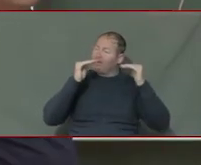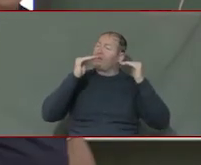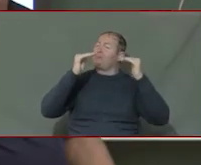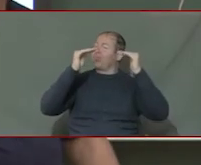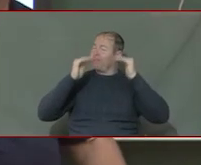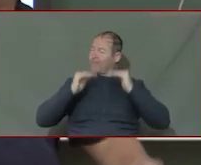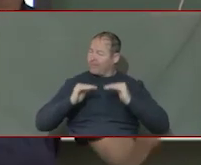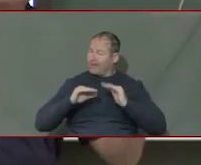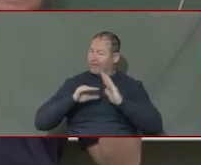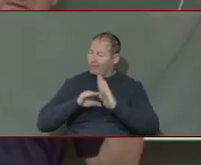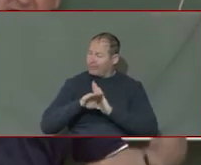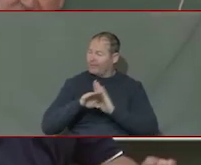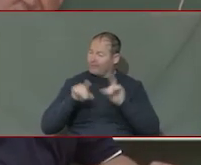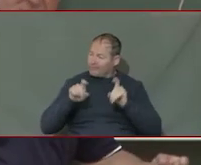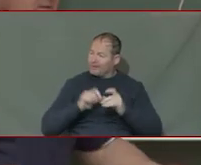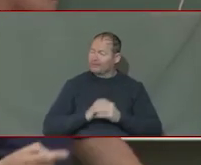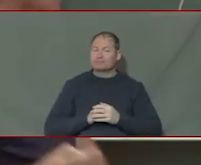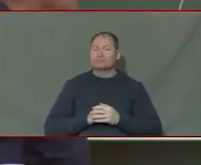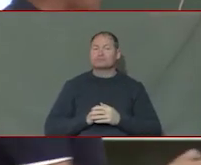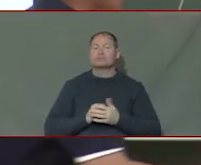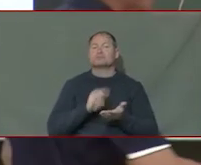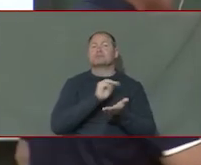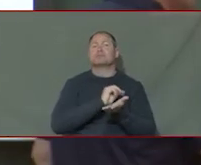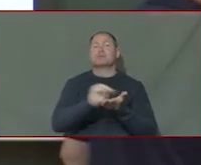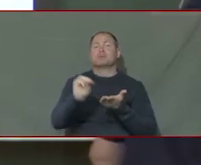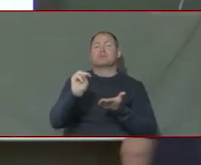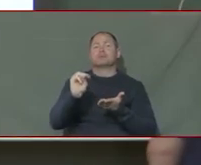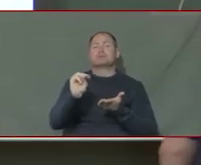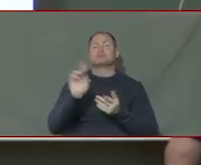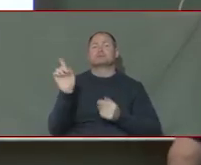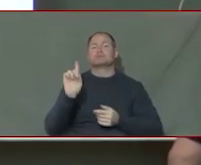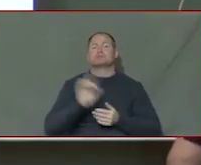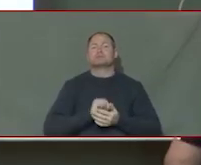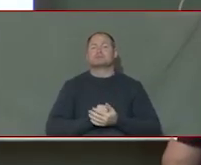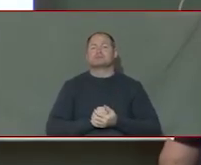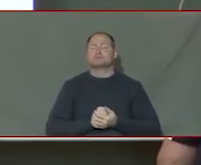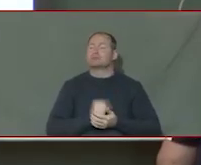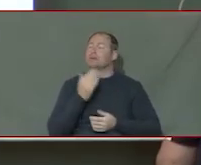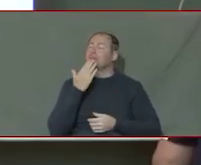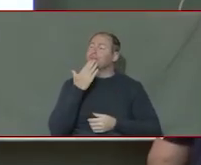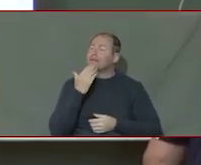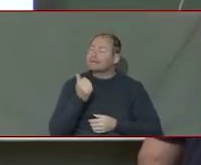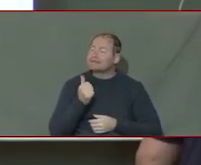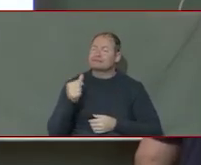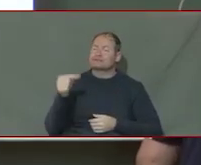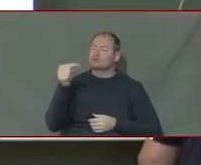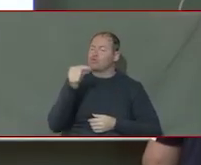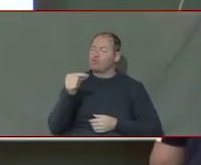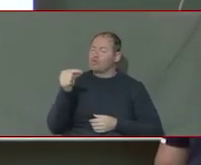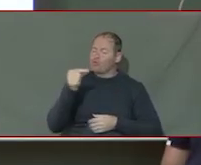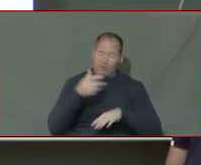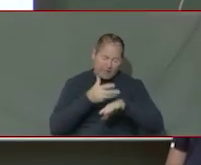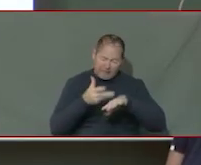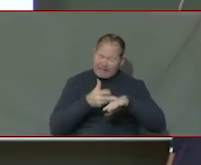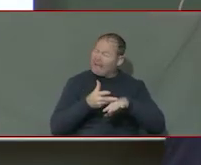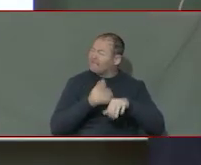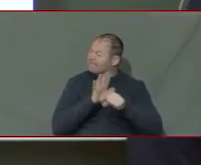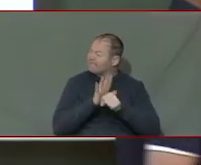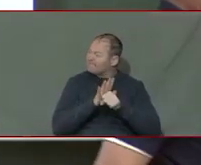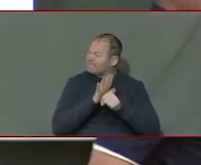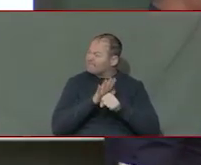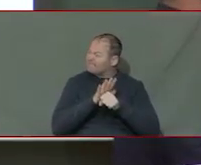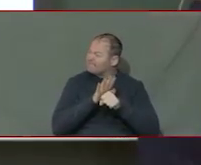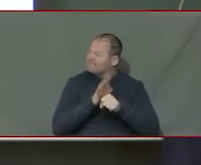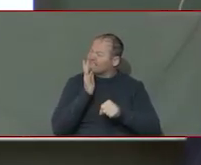normal. So what is the message? The message is, please take some of this glucose that's in the blood because we are too